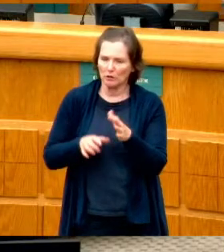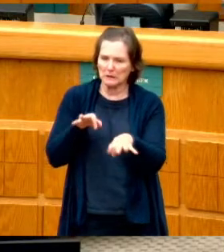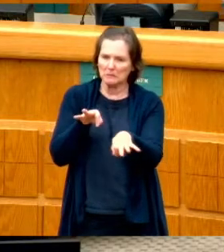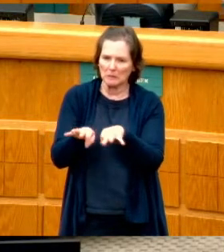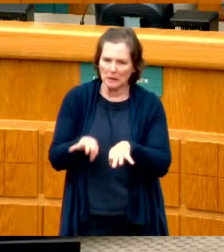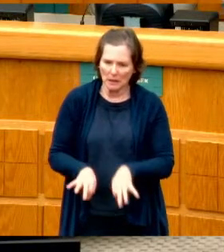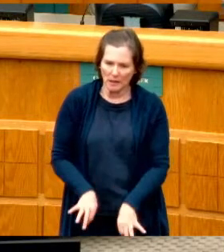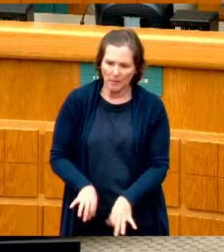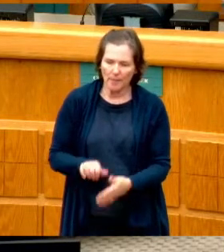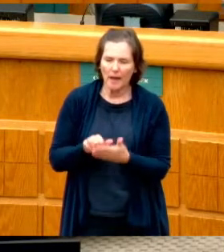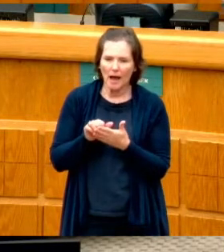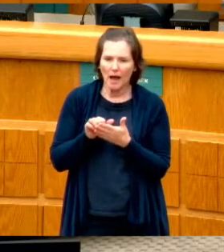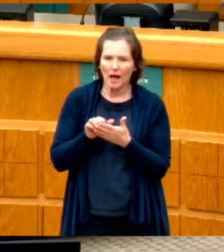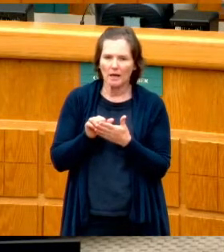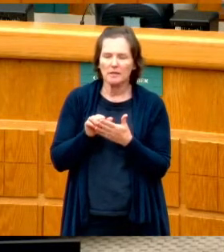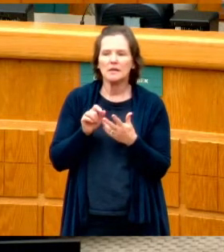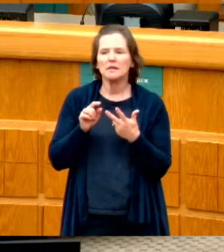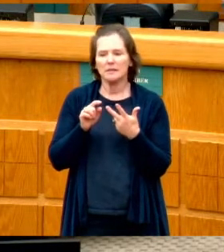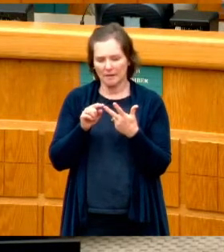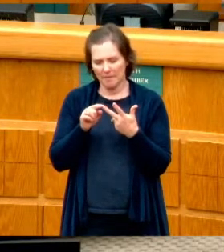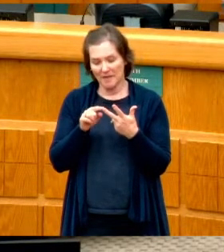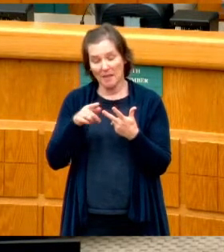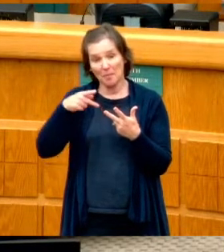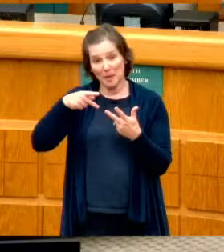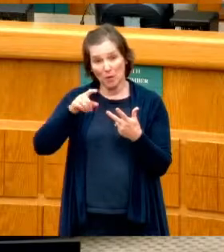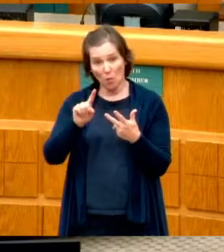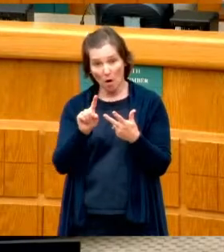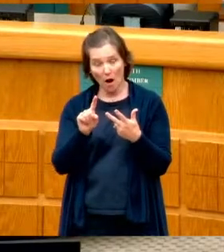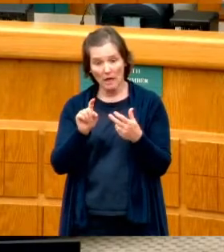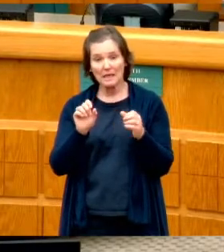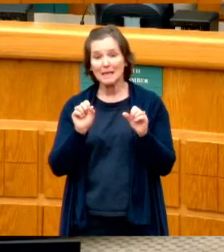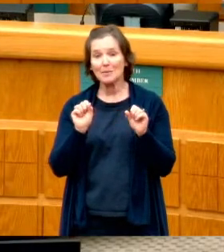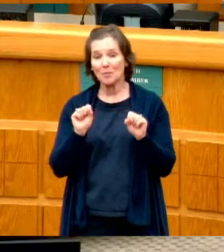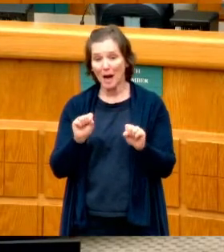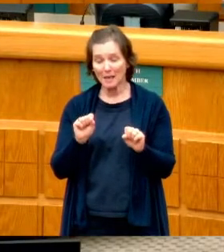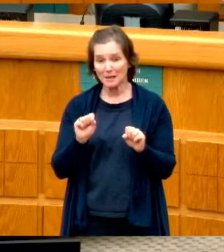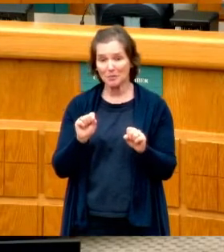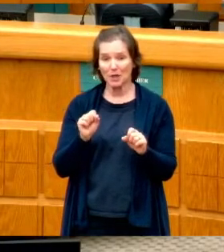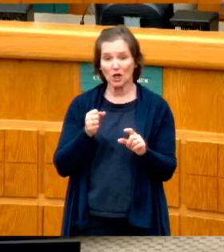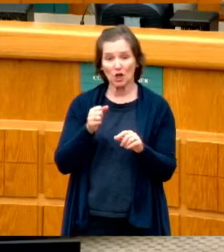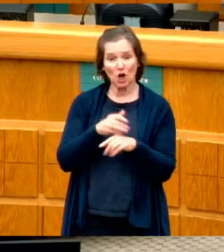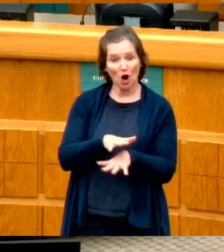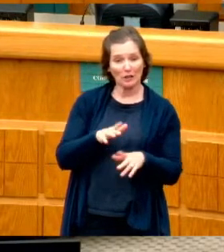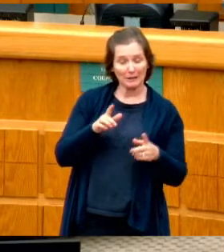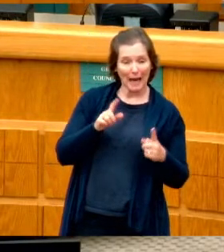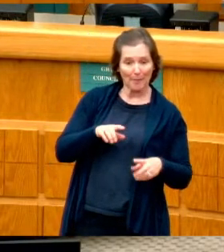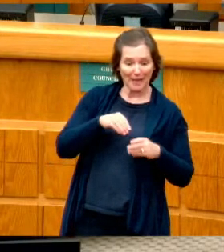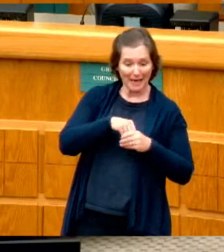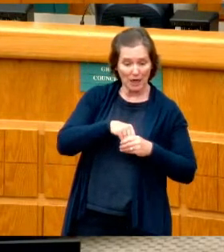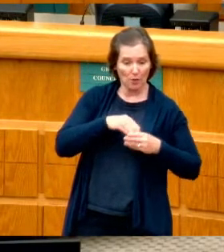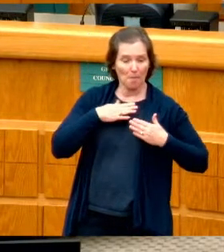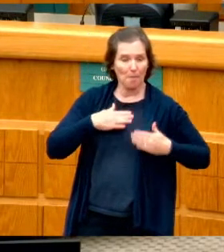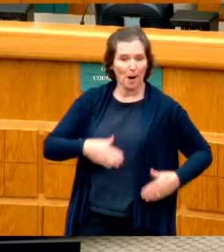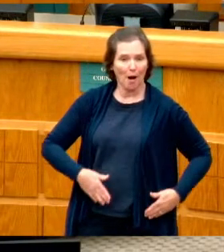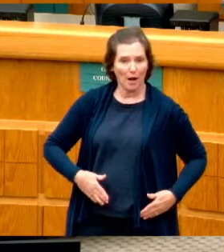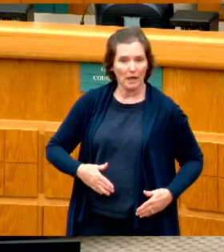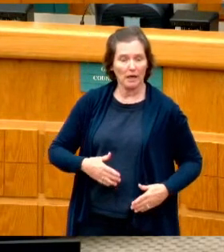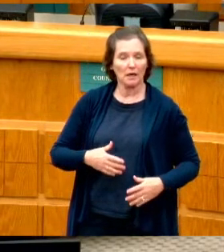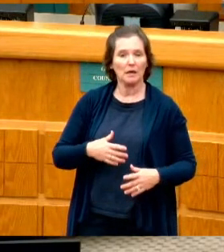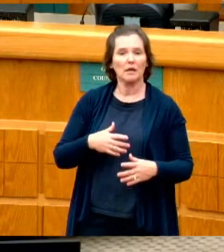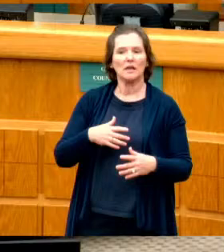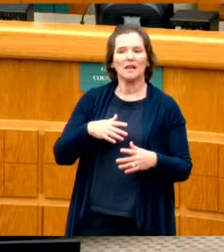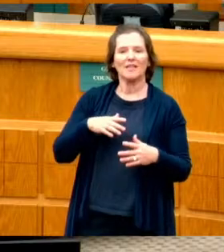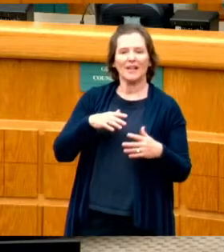variant may affect the ability of the antibodies from natural infection or from vaccination